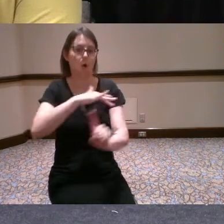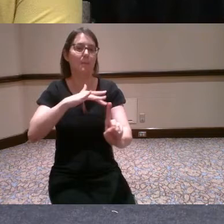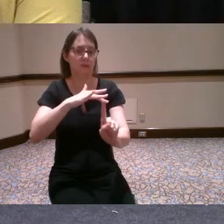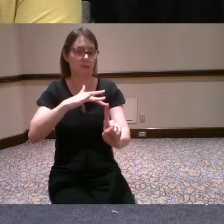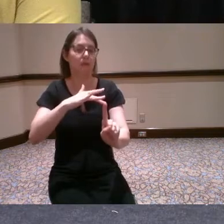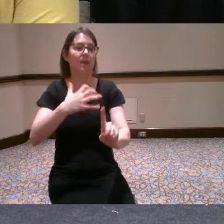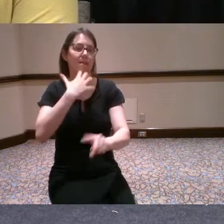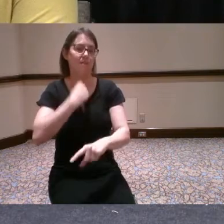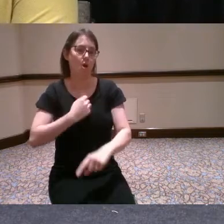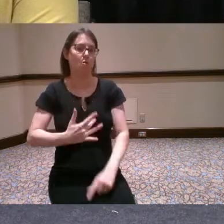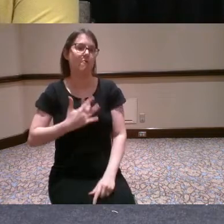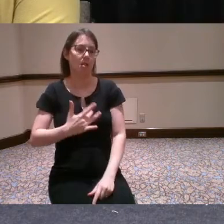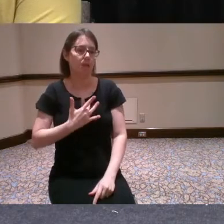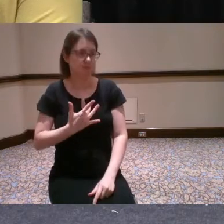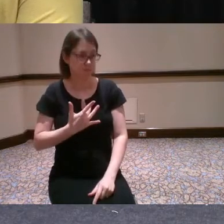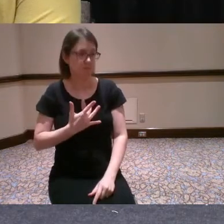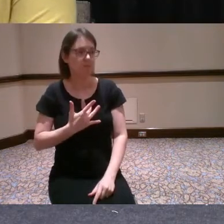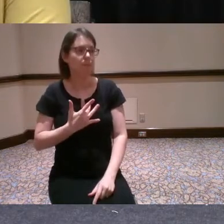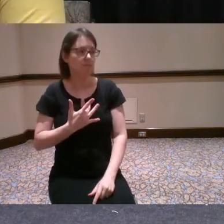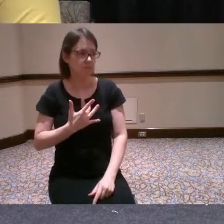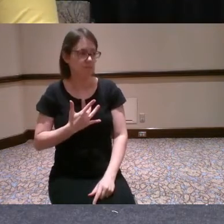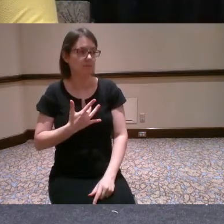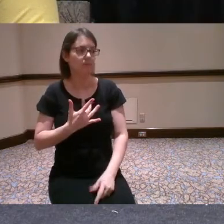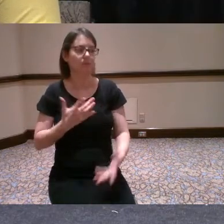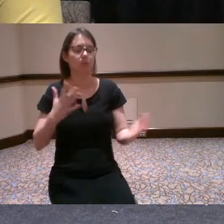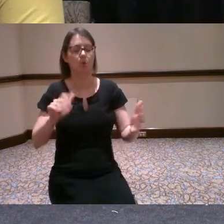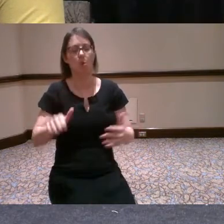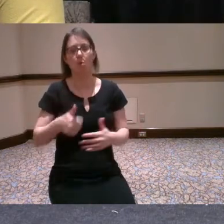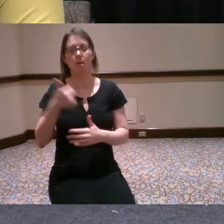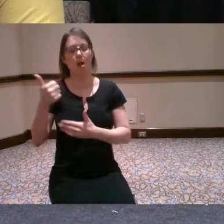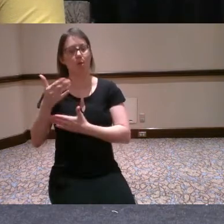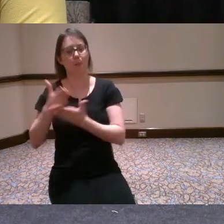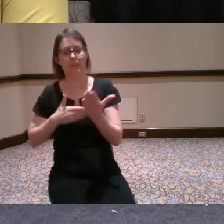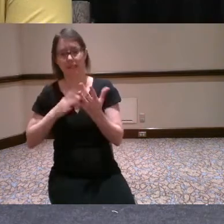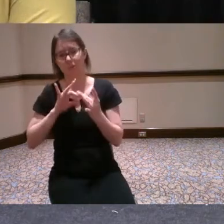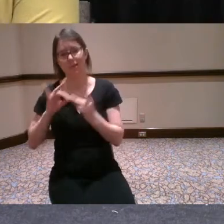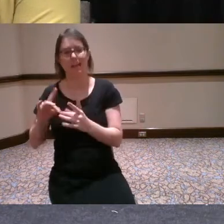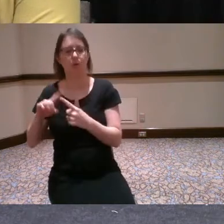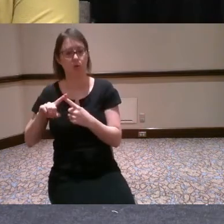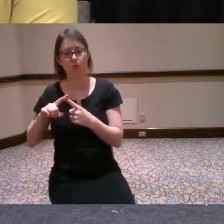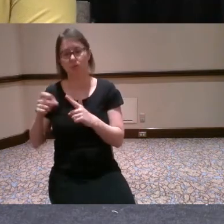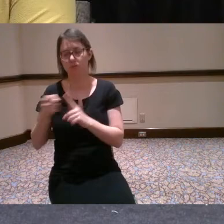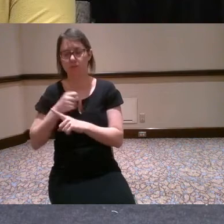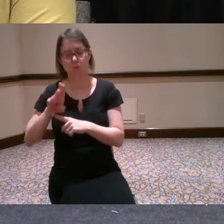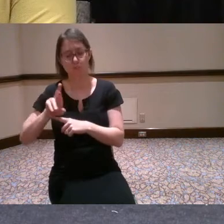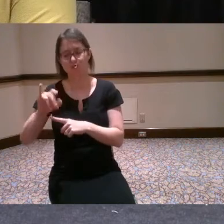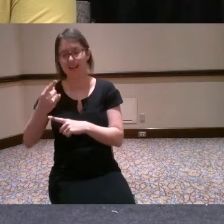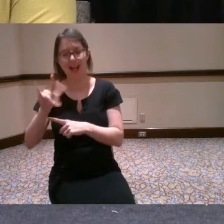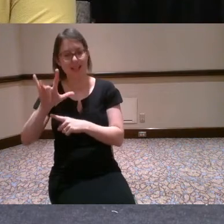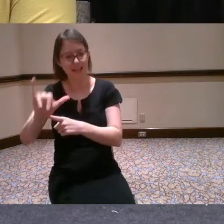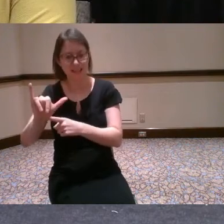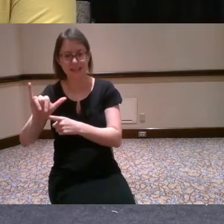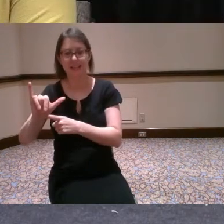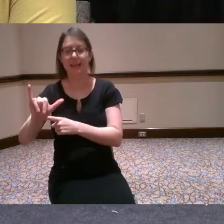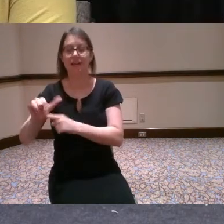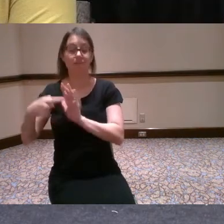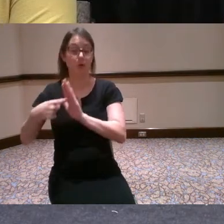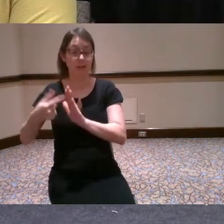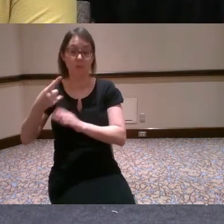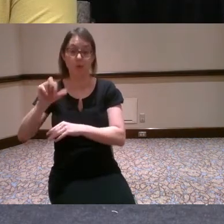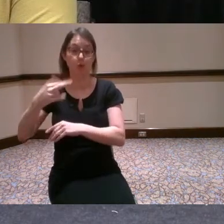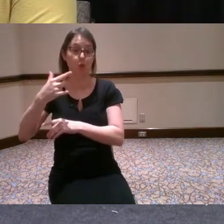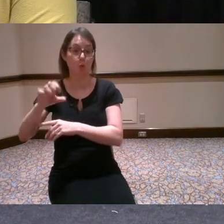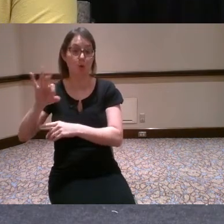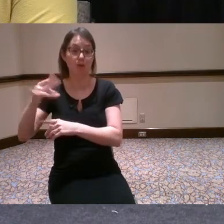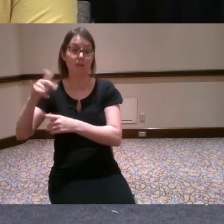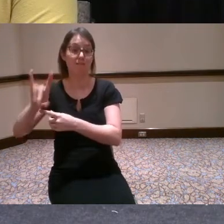valued. We can't, you know, there's a whole nother beast when it comes to the brutality and the instances like George Floyd, but I